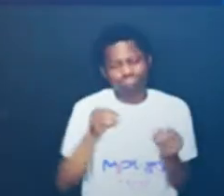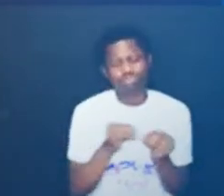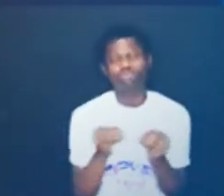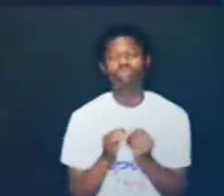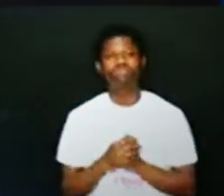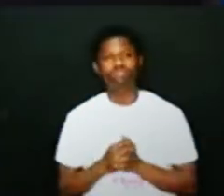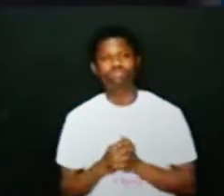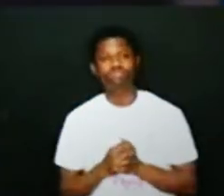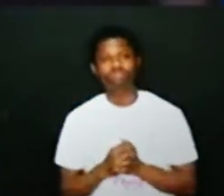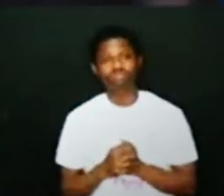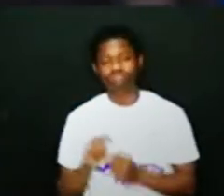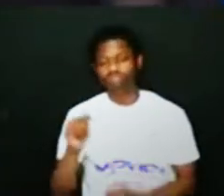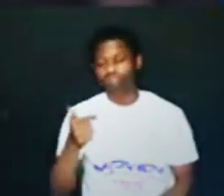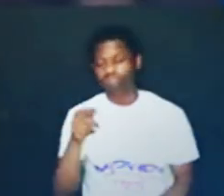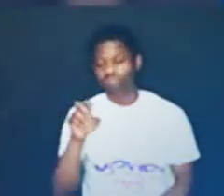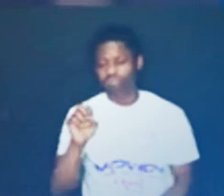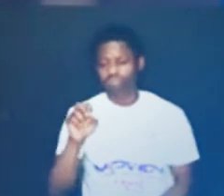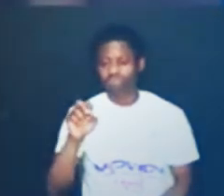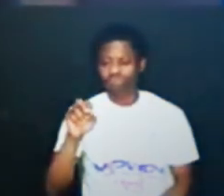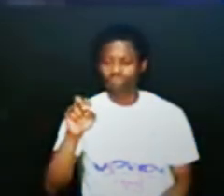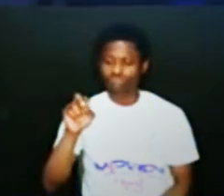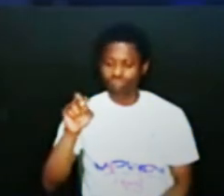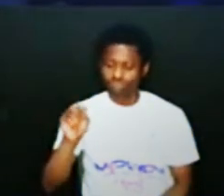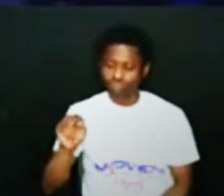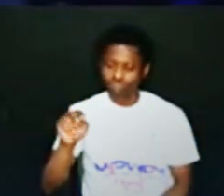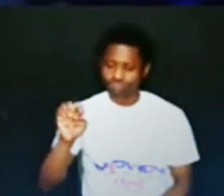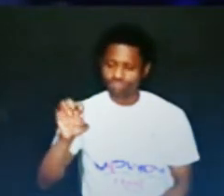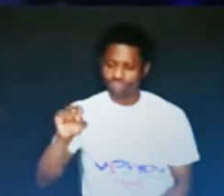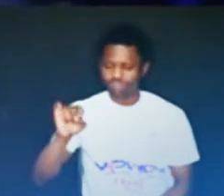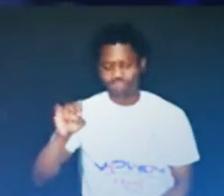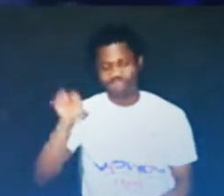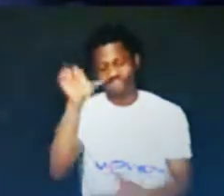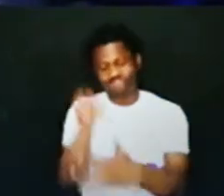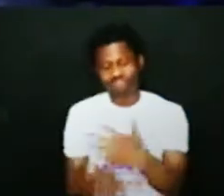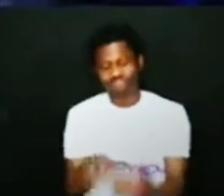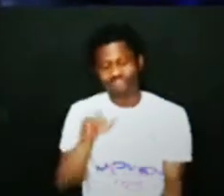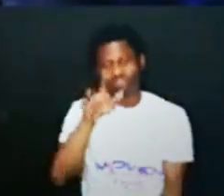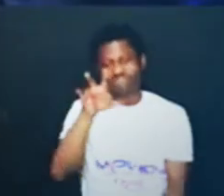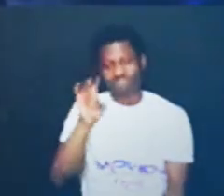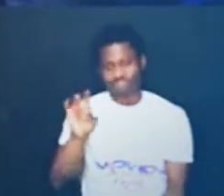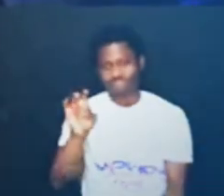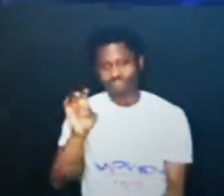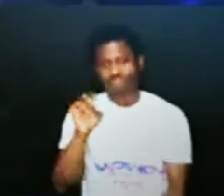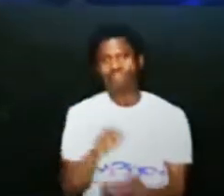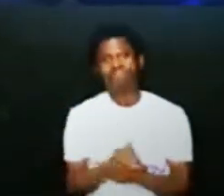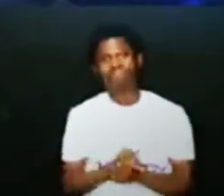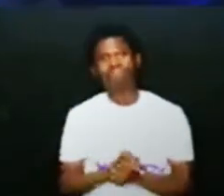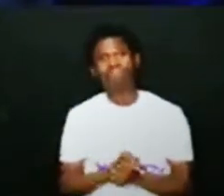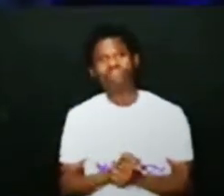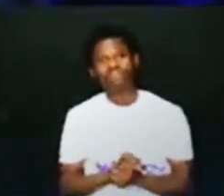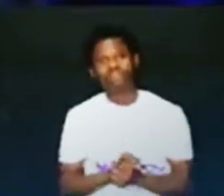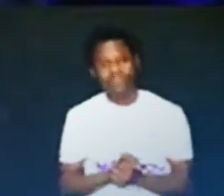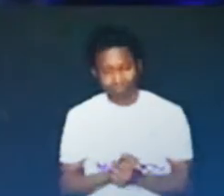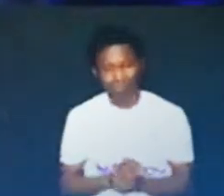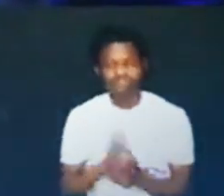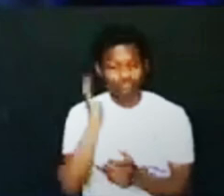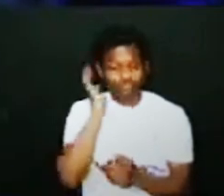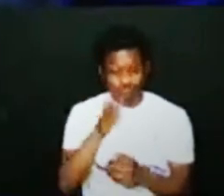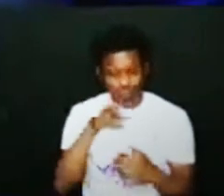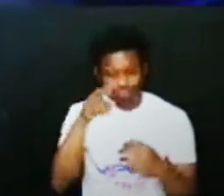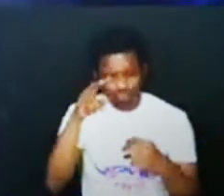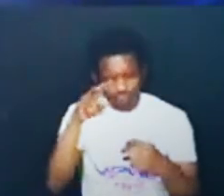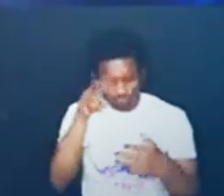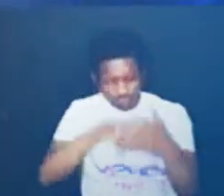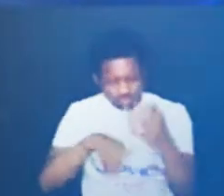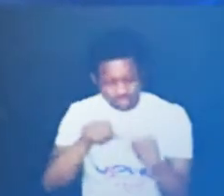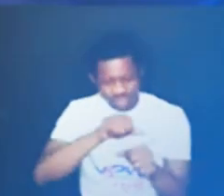Genesis 37. Yeah, if you must huma edika noa itia via sanson. Now we're going to read at these offenses and how they build